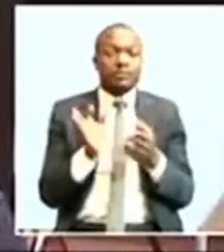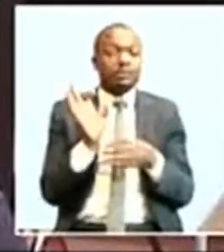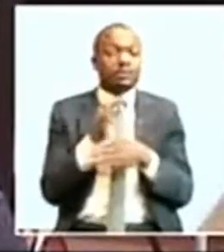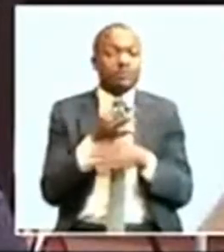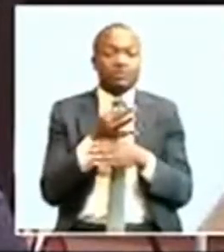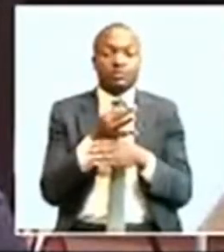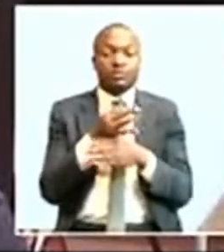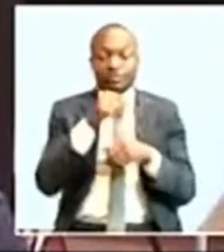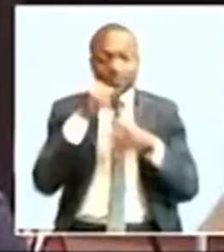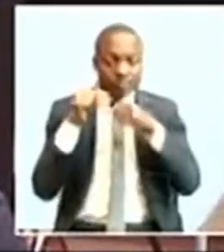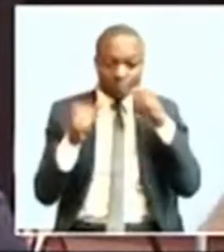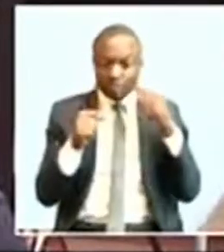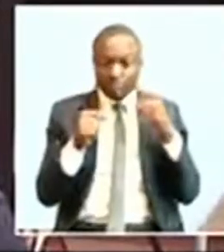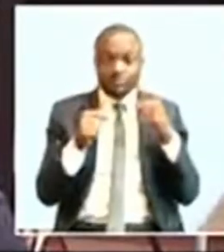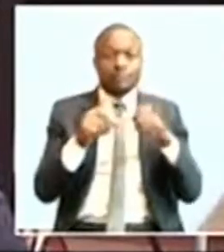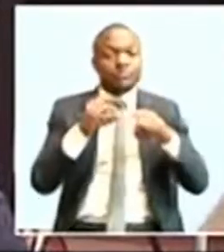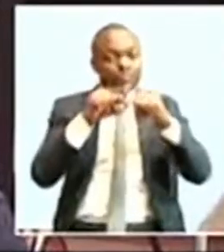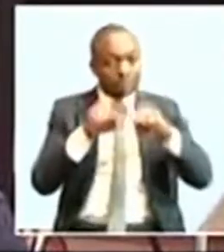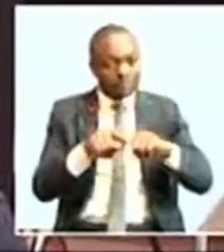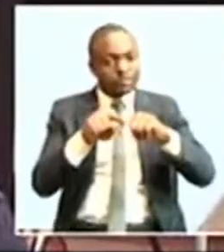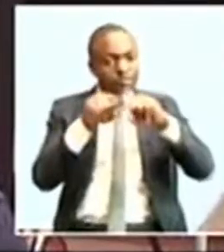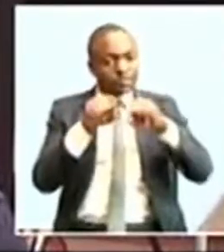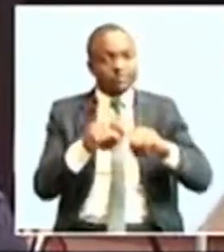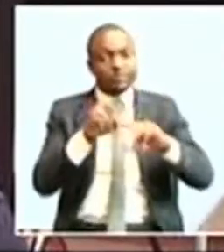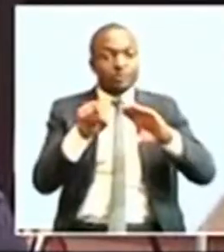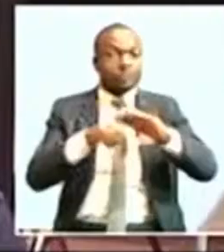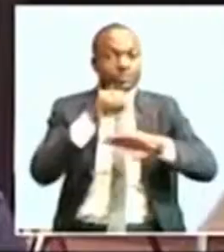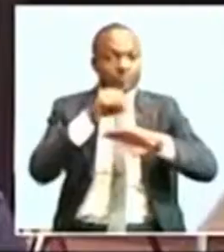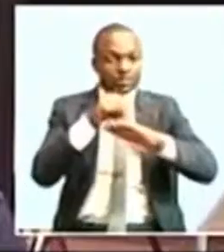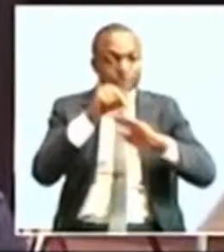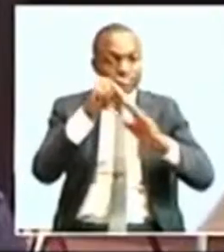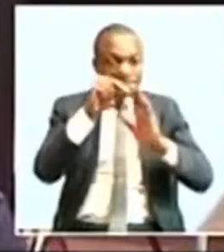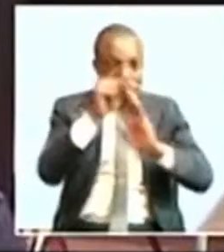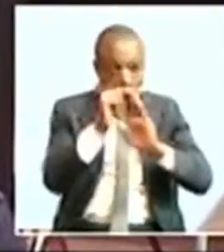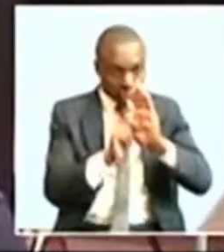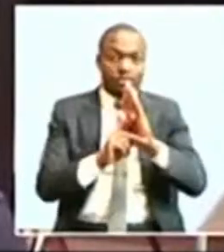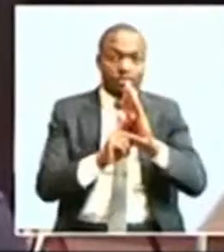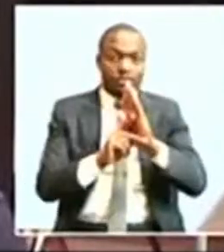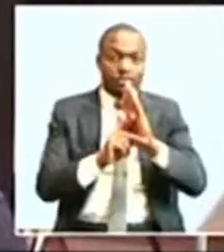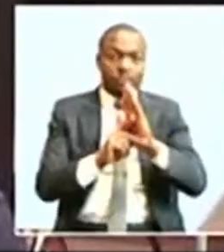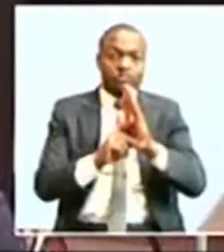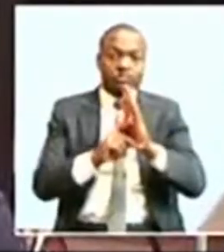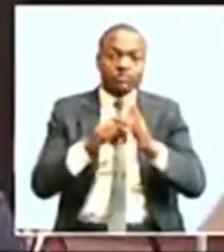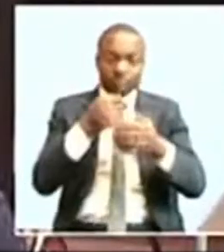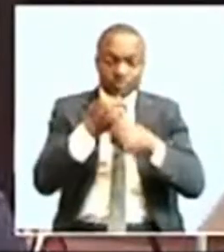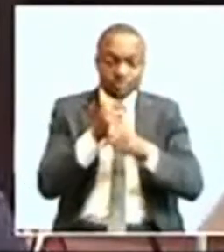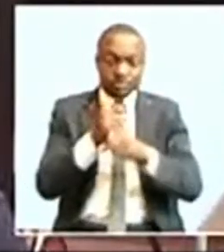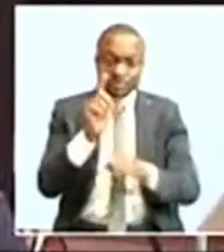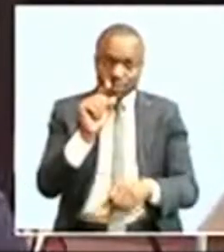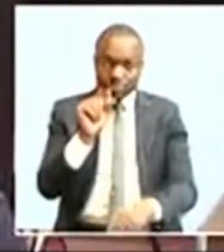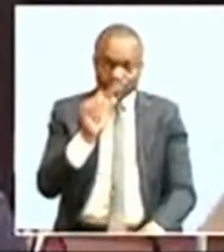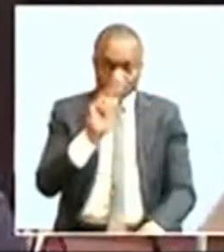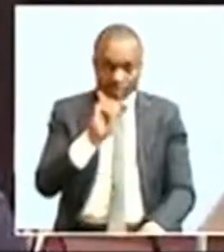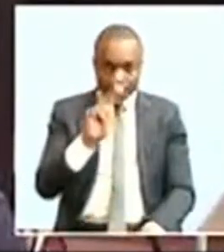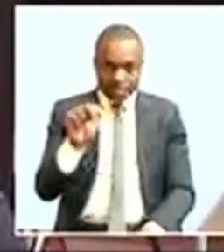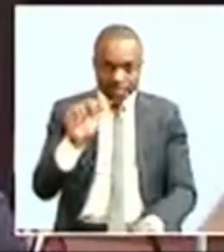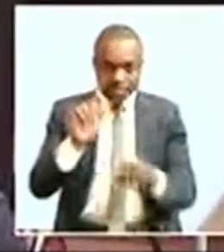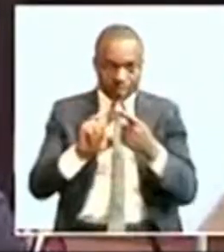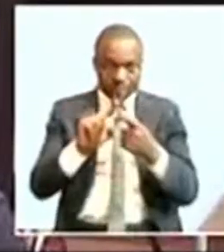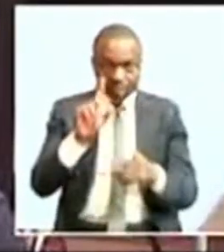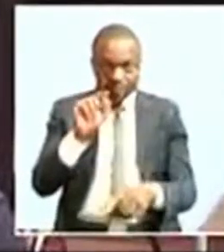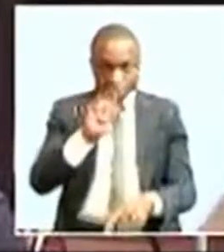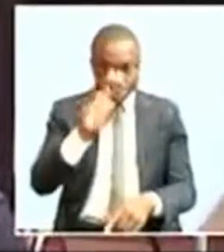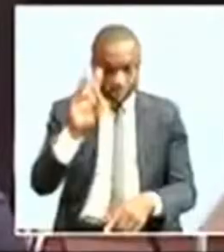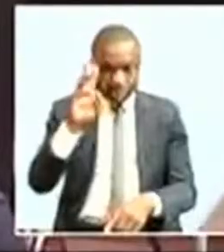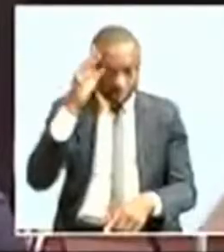aquaculture. We've been depending on the national policy that was effected from 2022 running up to 2026.